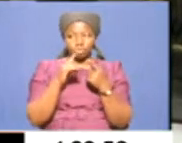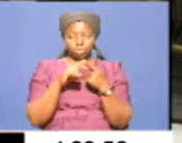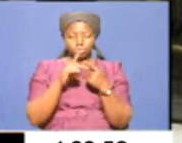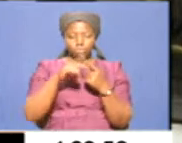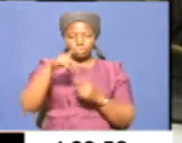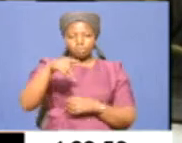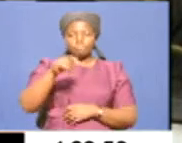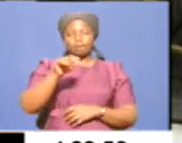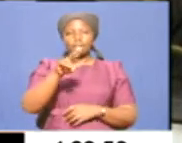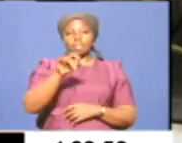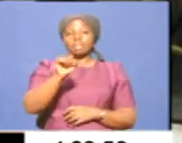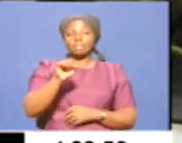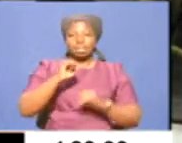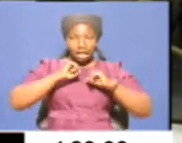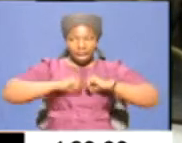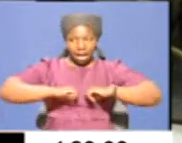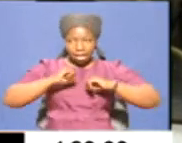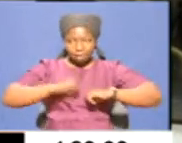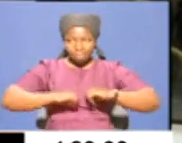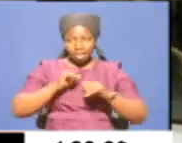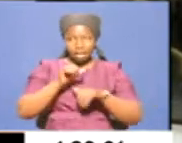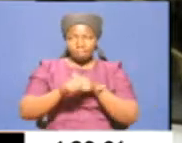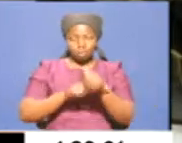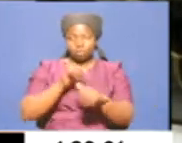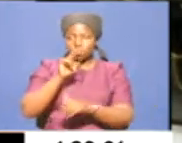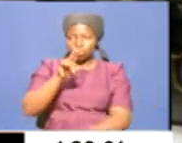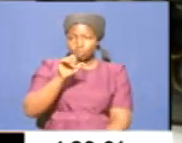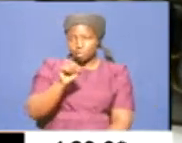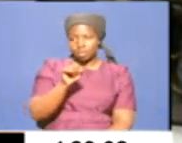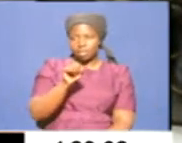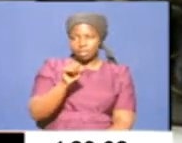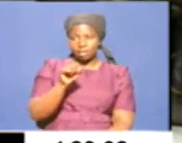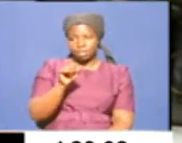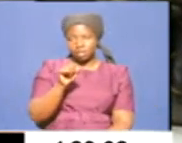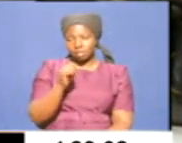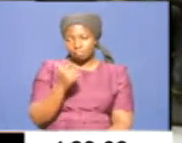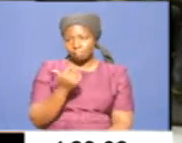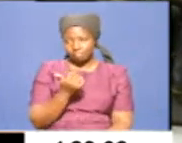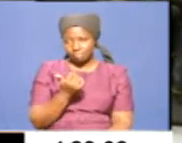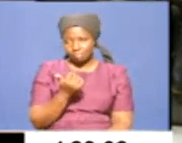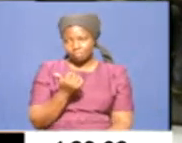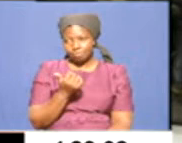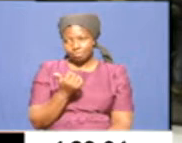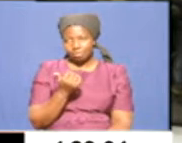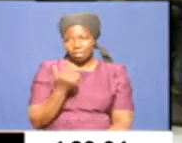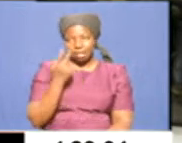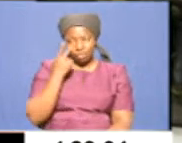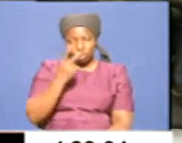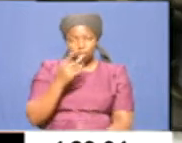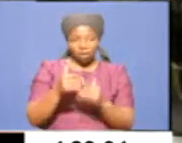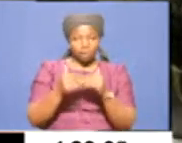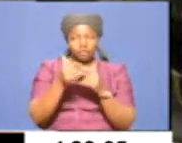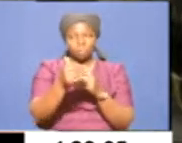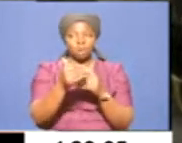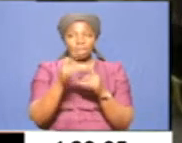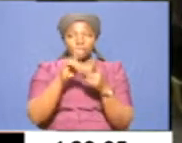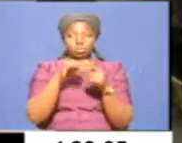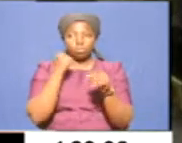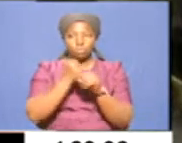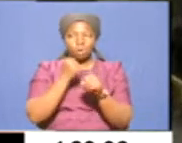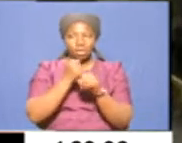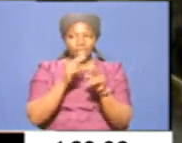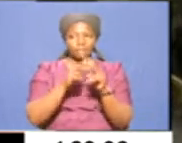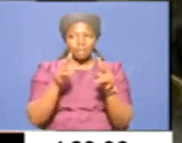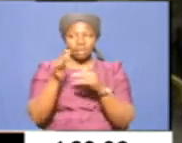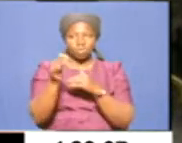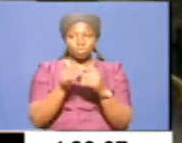we're glad to see the United States now joined. And we look forward to working very closely together